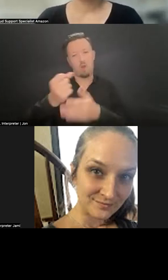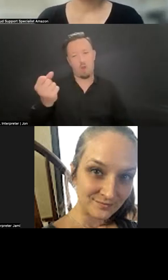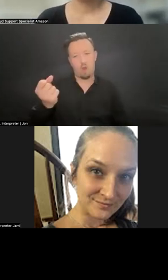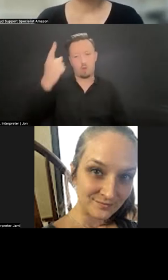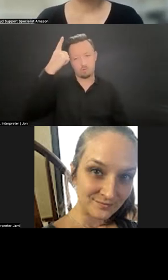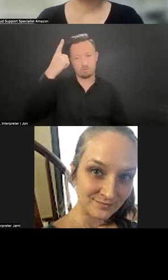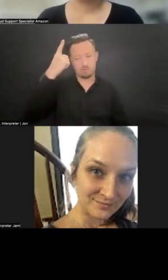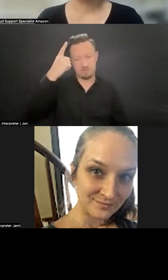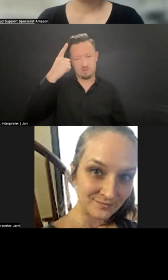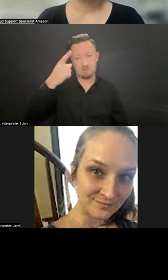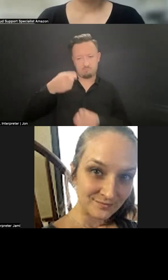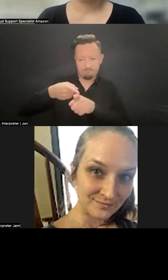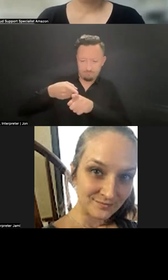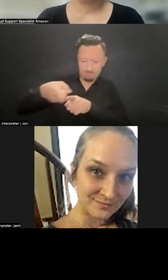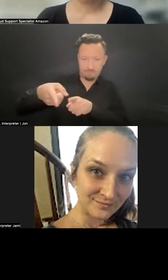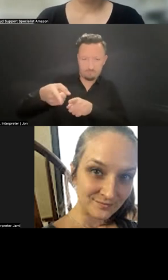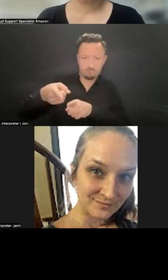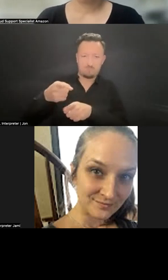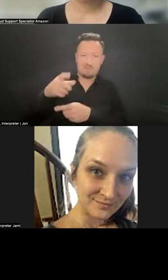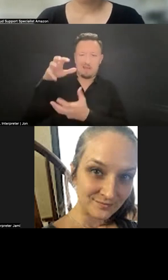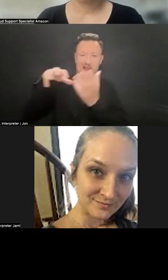level of specialization in the industry.